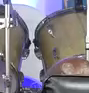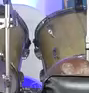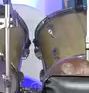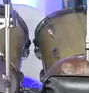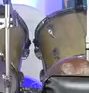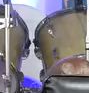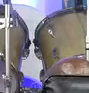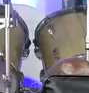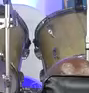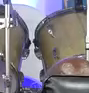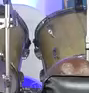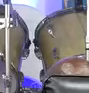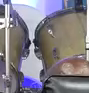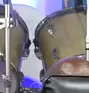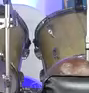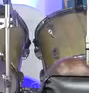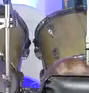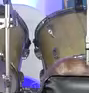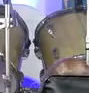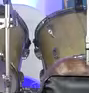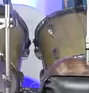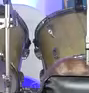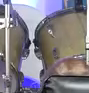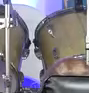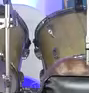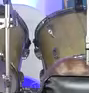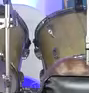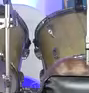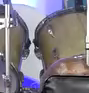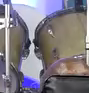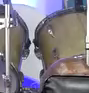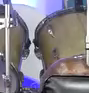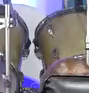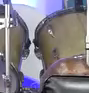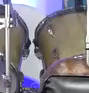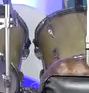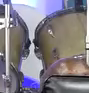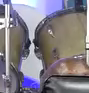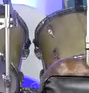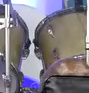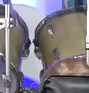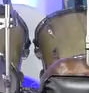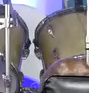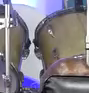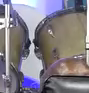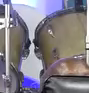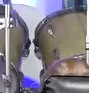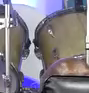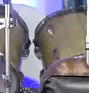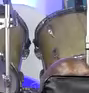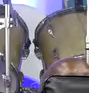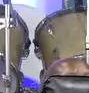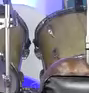bring forth fruit, that your fruit should remain, that whatsoever ye shall ask of the Father in my name, he may give it to